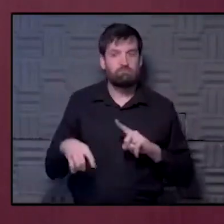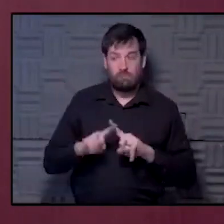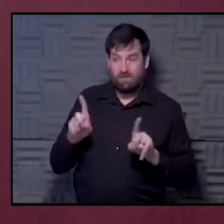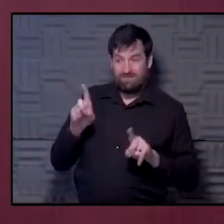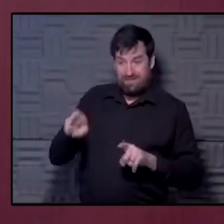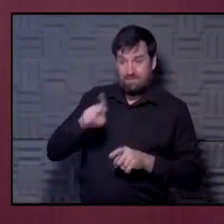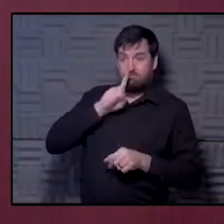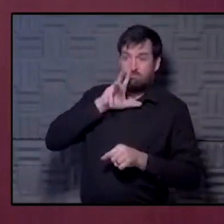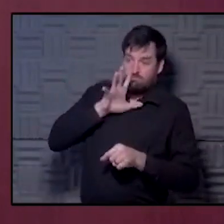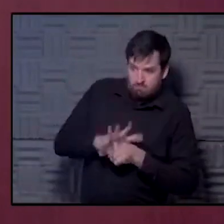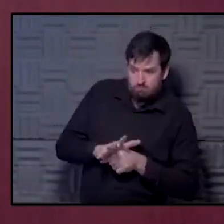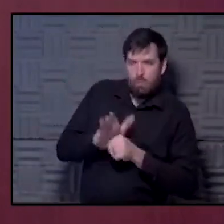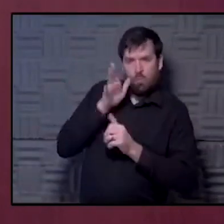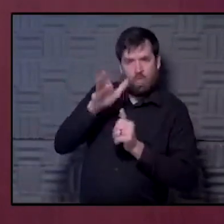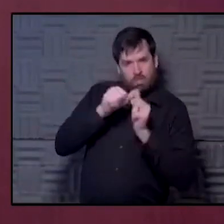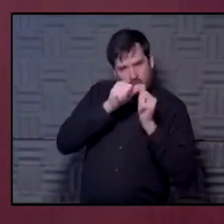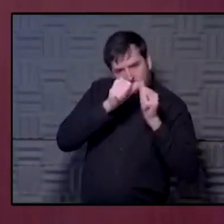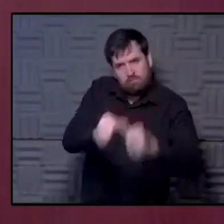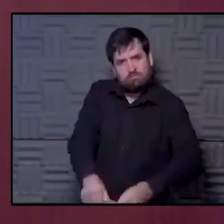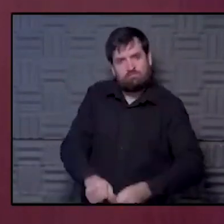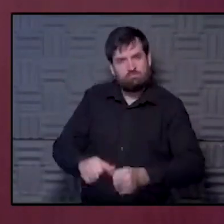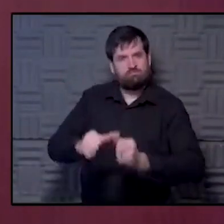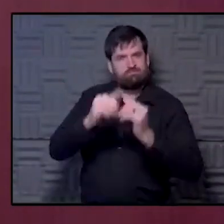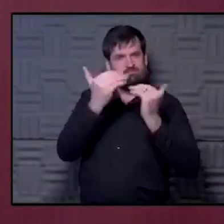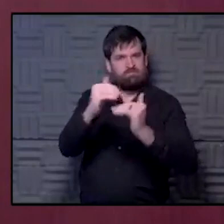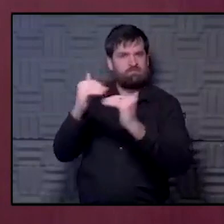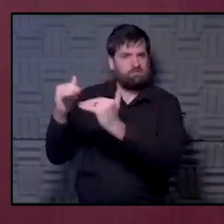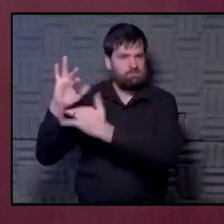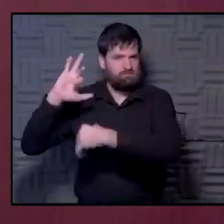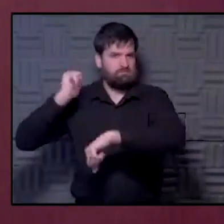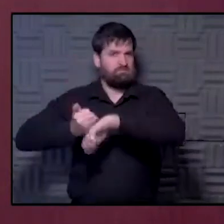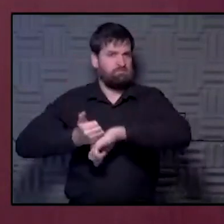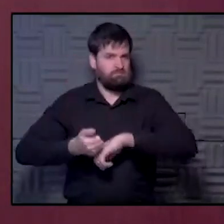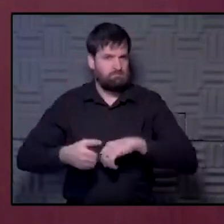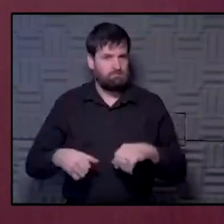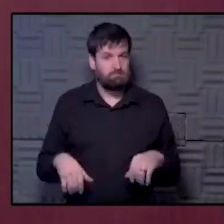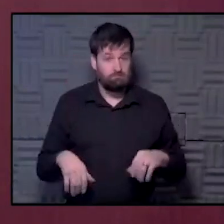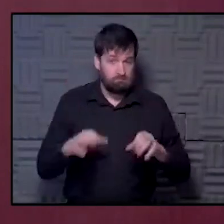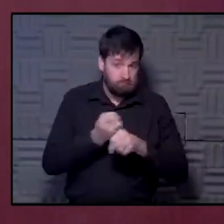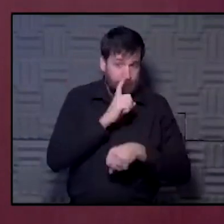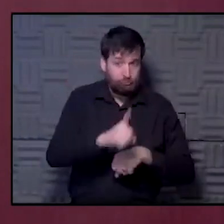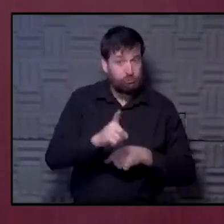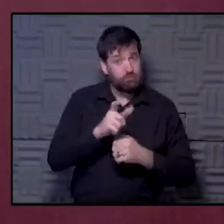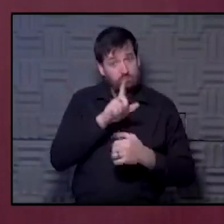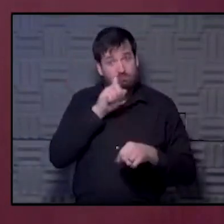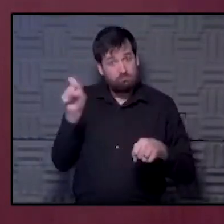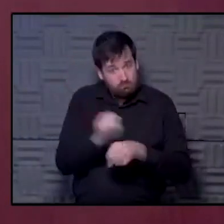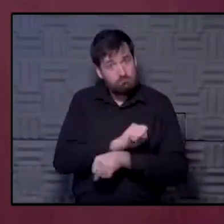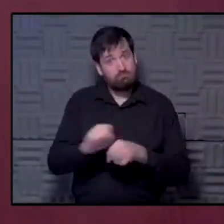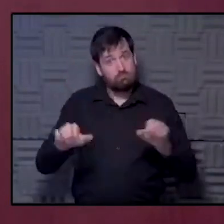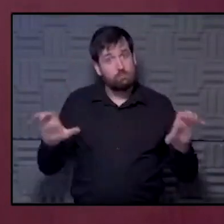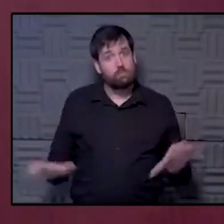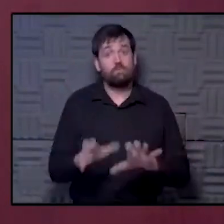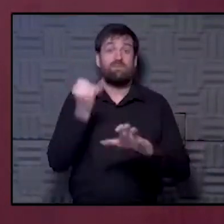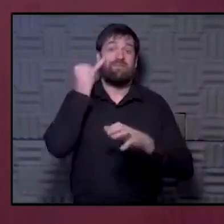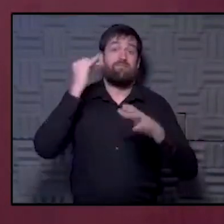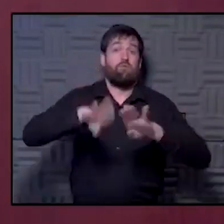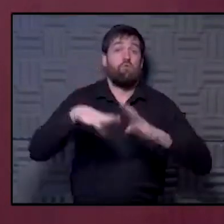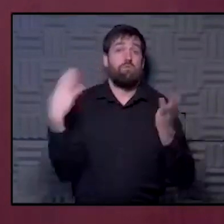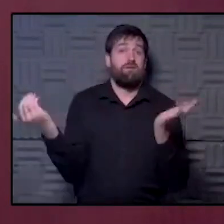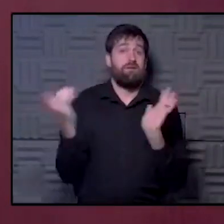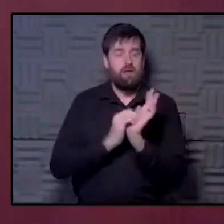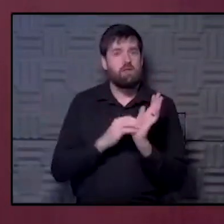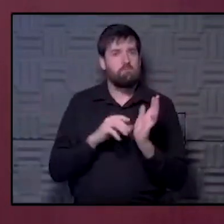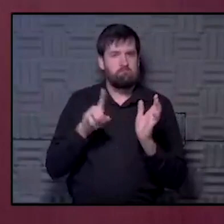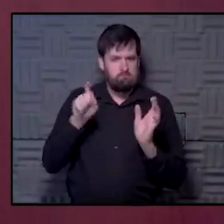your commitment to continue to have these mitigation measures, that you need to make sure that you're enforcing these things. If we're going to reopen, we have to